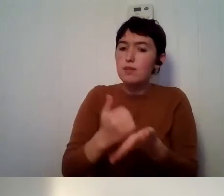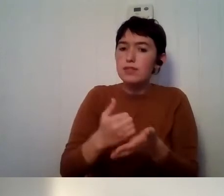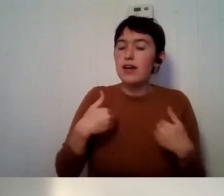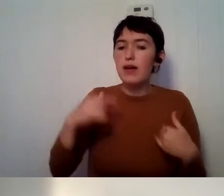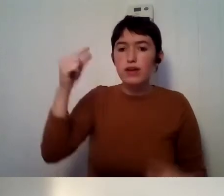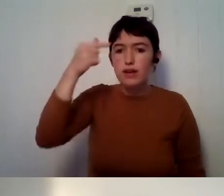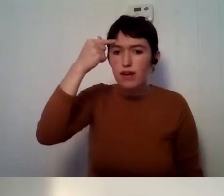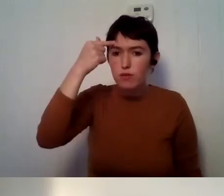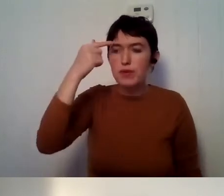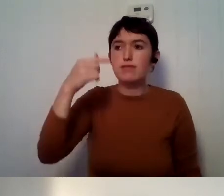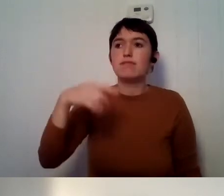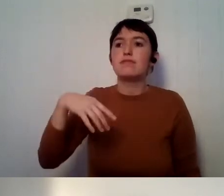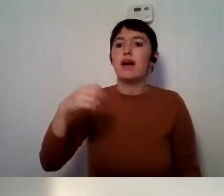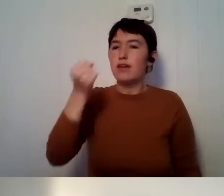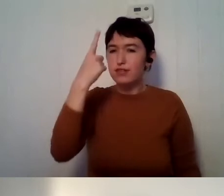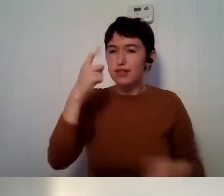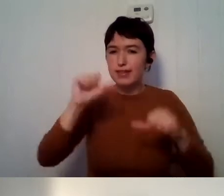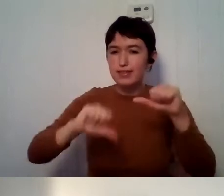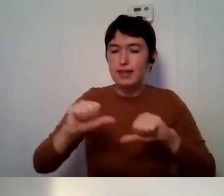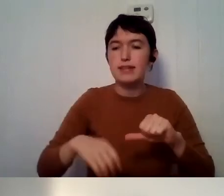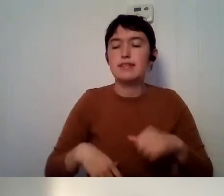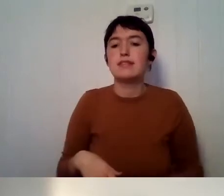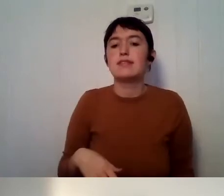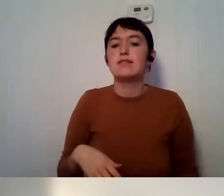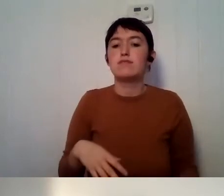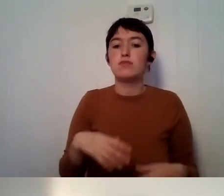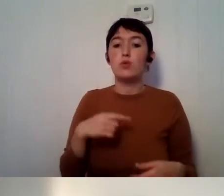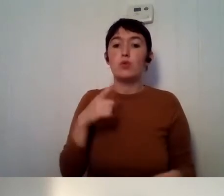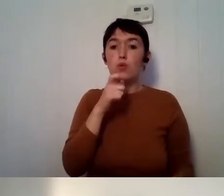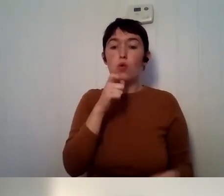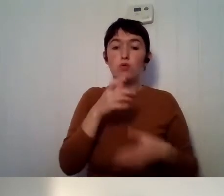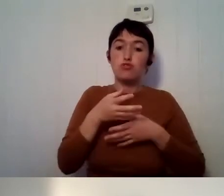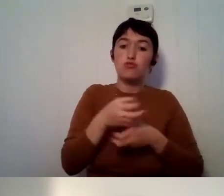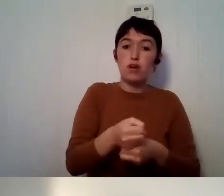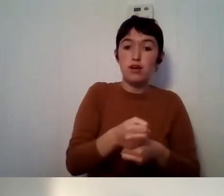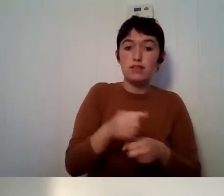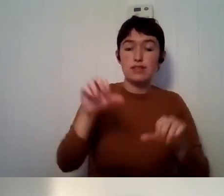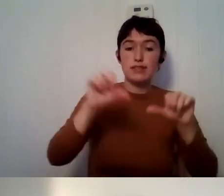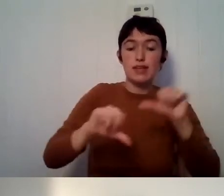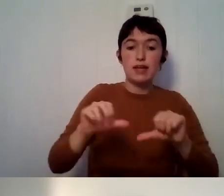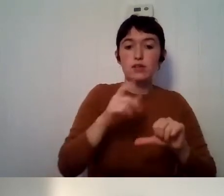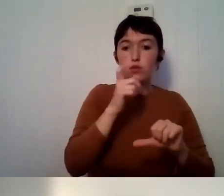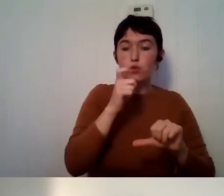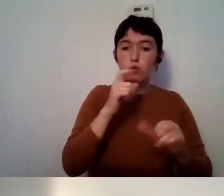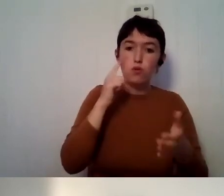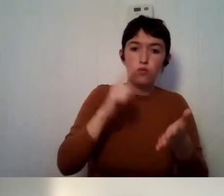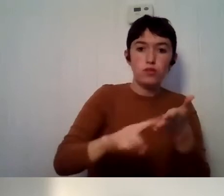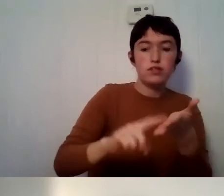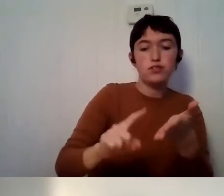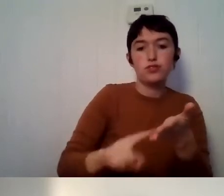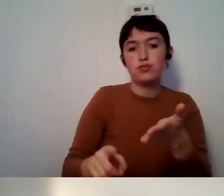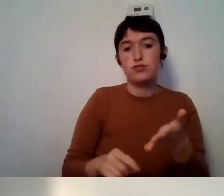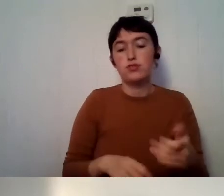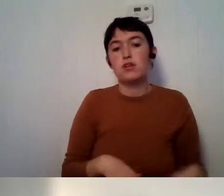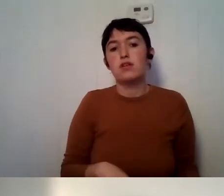literate and that trusts the scientists that it's actually funding to go out and find this research, because the scientists are the expert. These